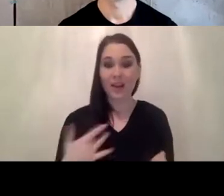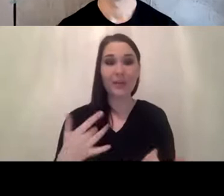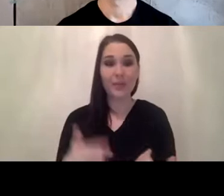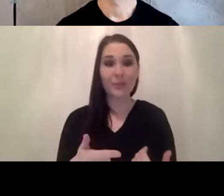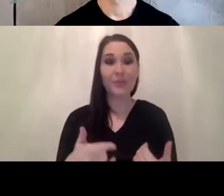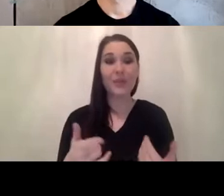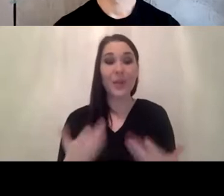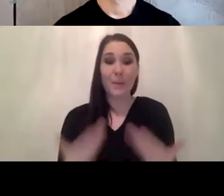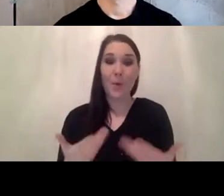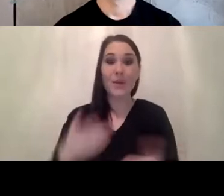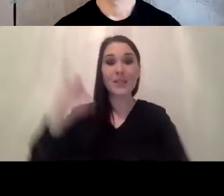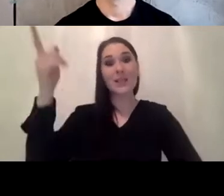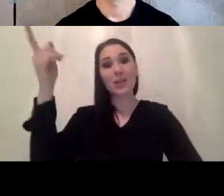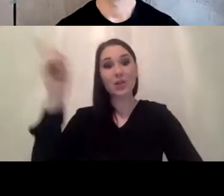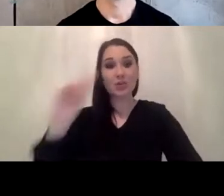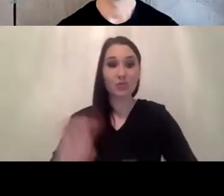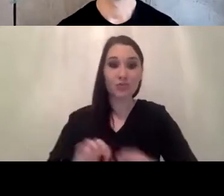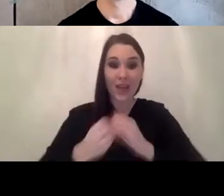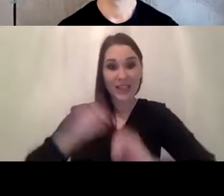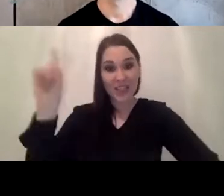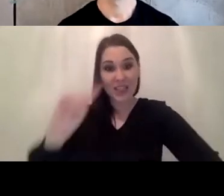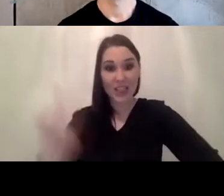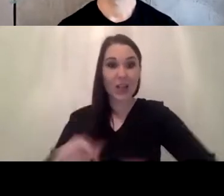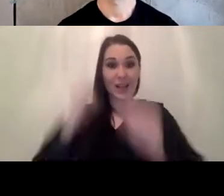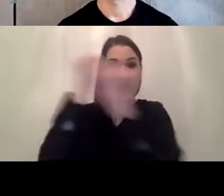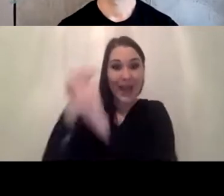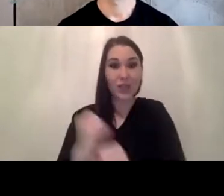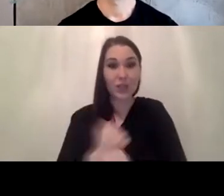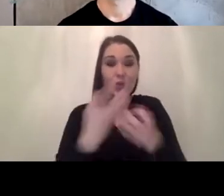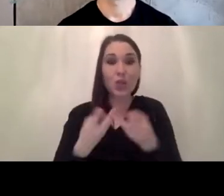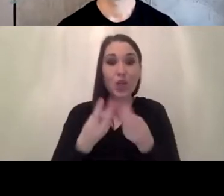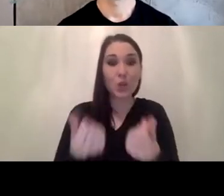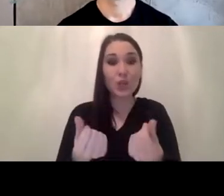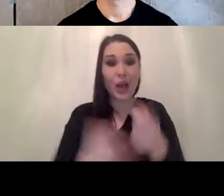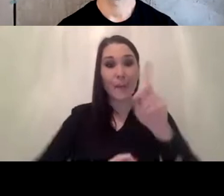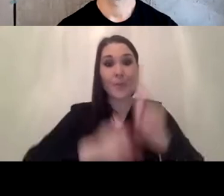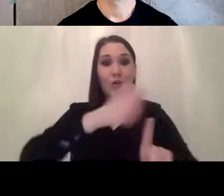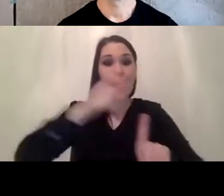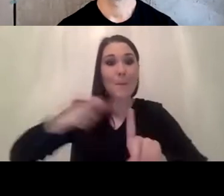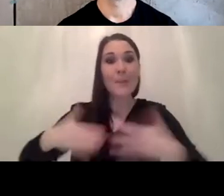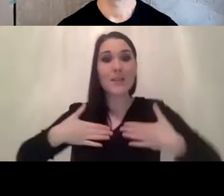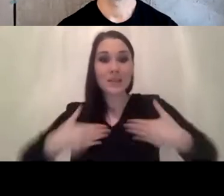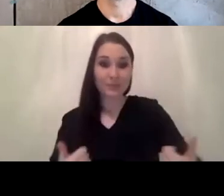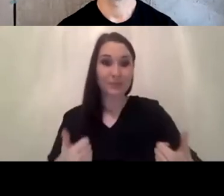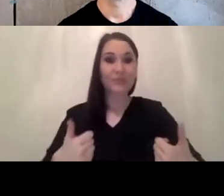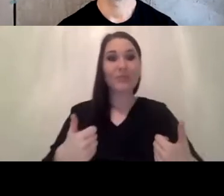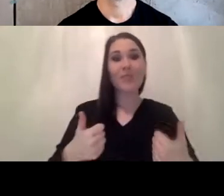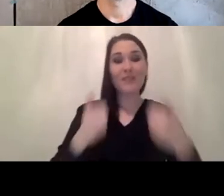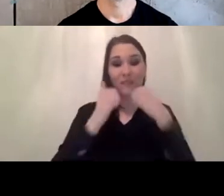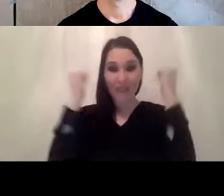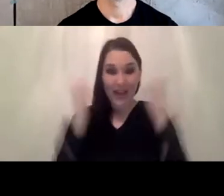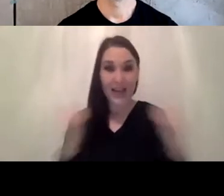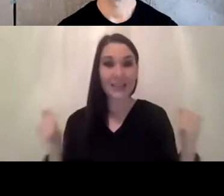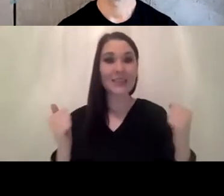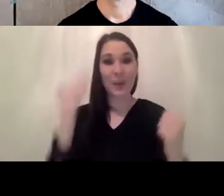digital innovative solutions to improve people's fitness, nutrition, and mental well-being. So it's